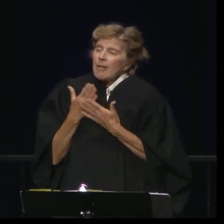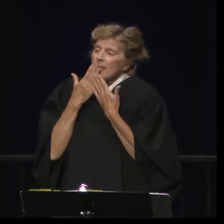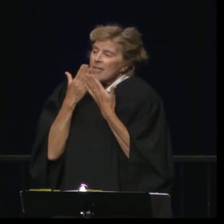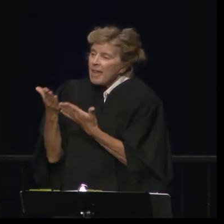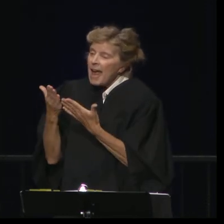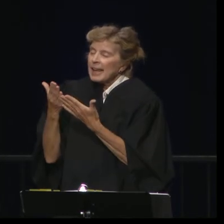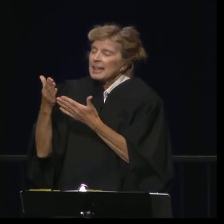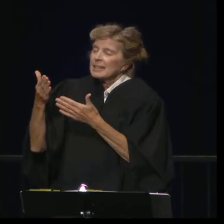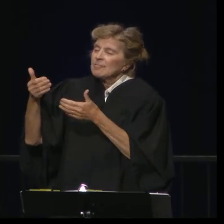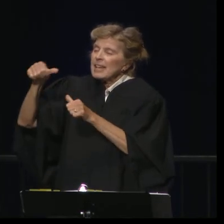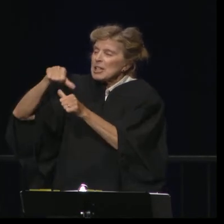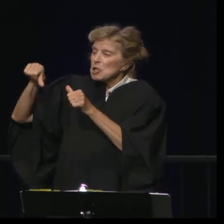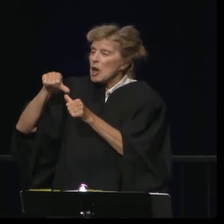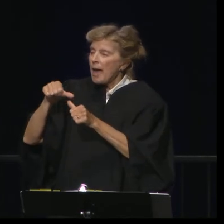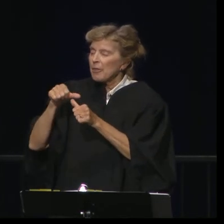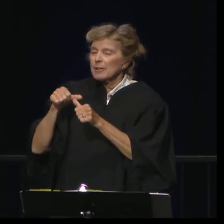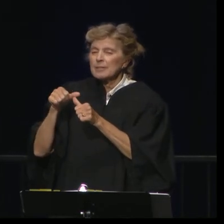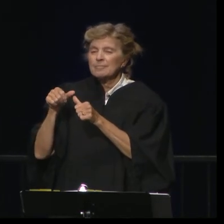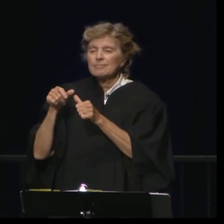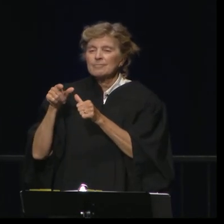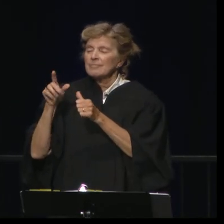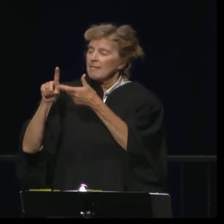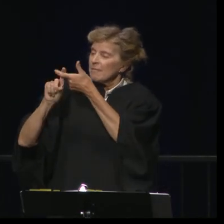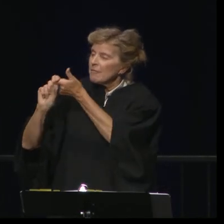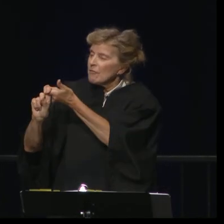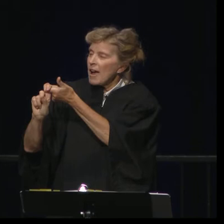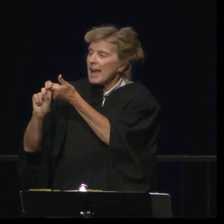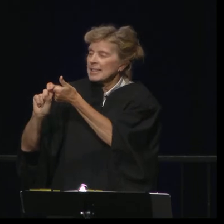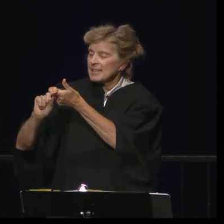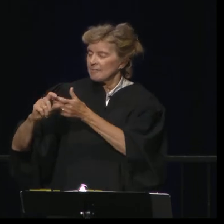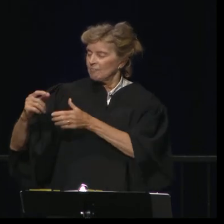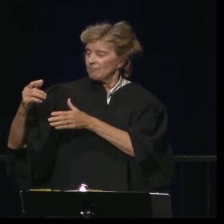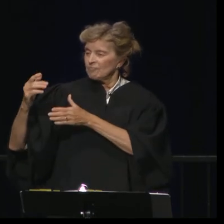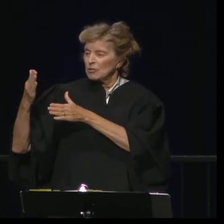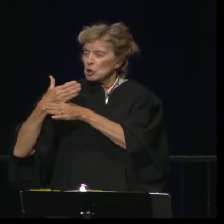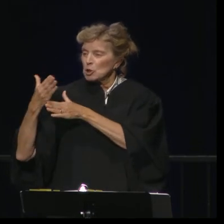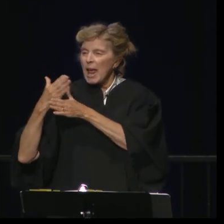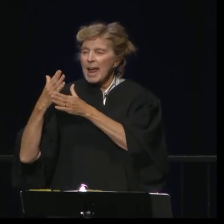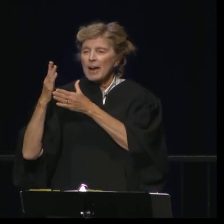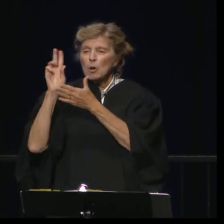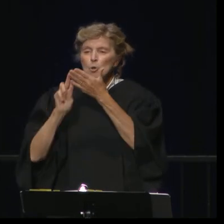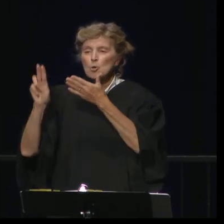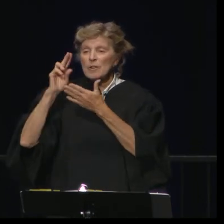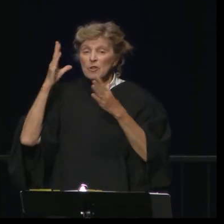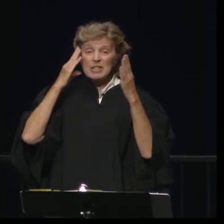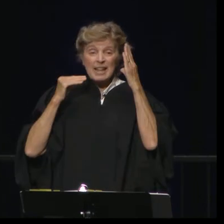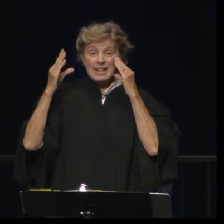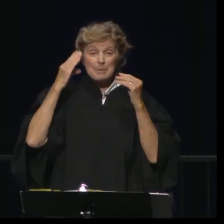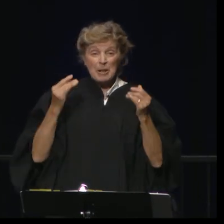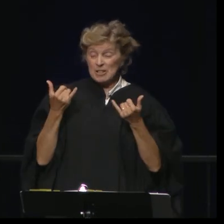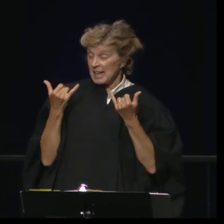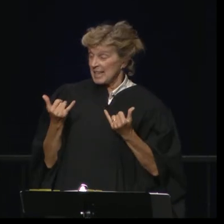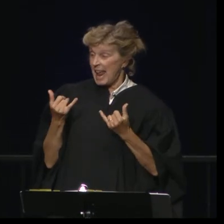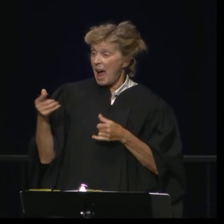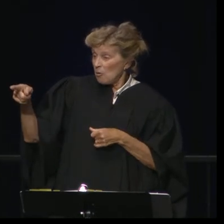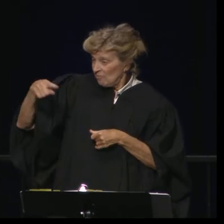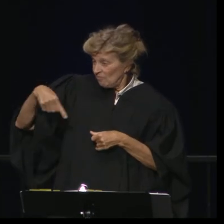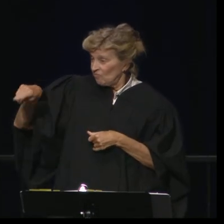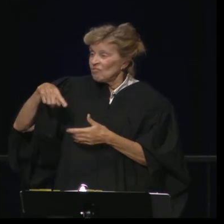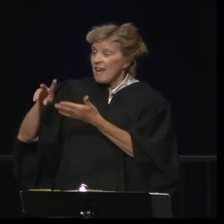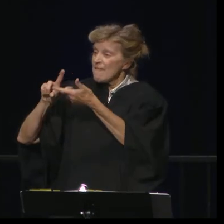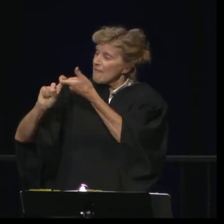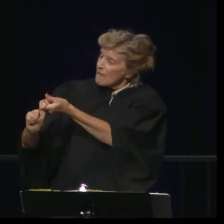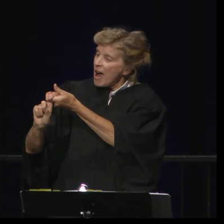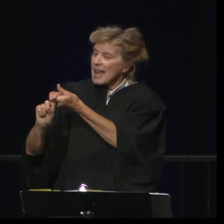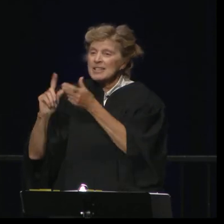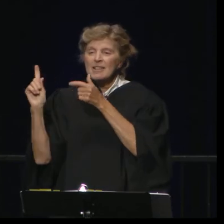good friends who shared your university experience and are now friends for life. Which brings